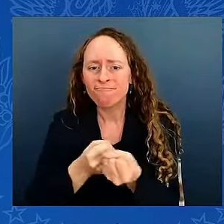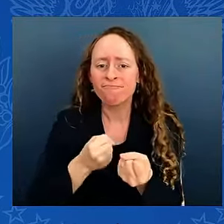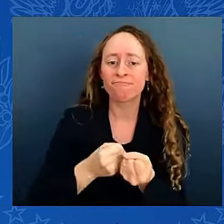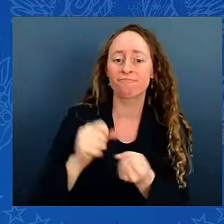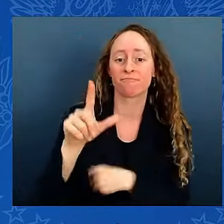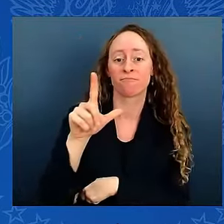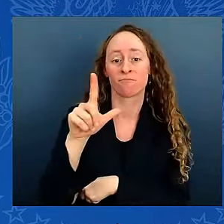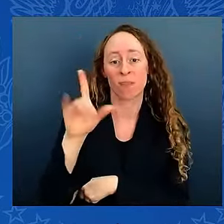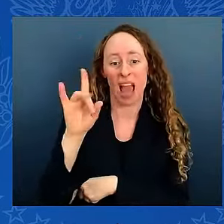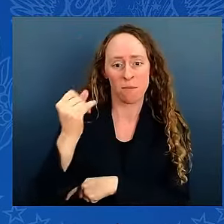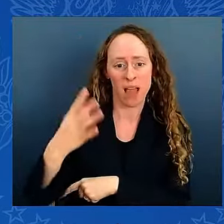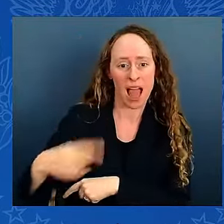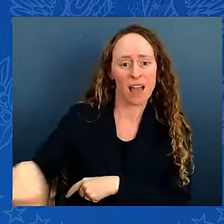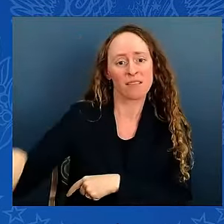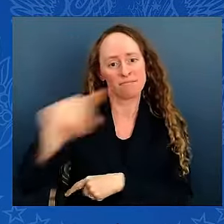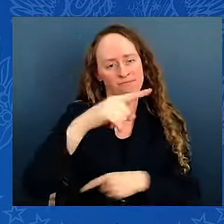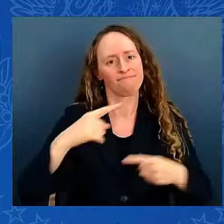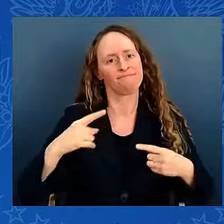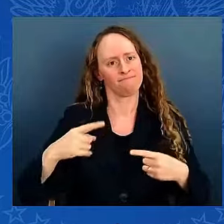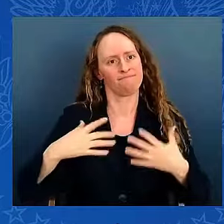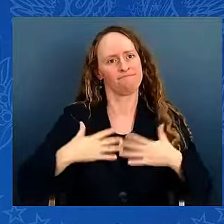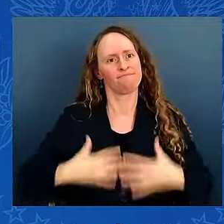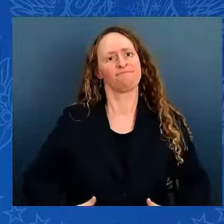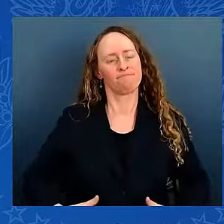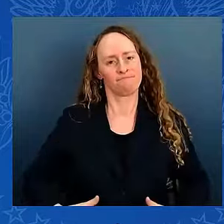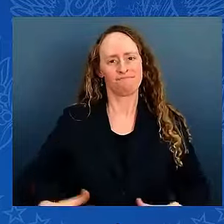of our armed forces.